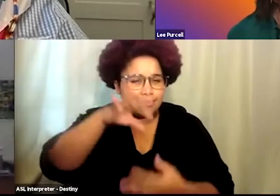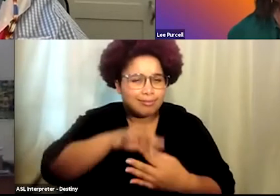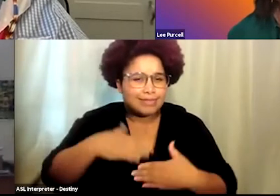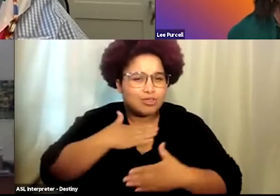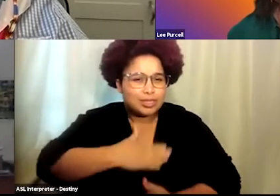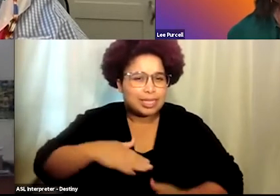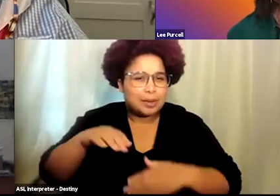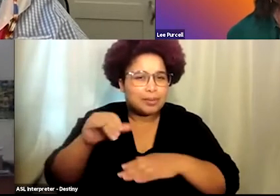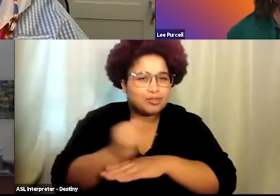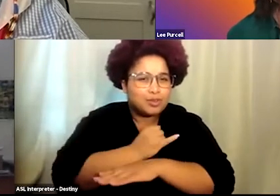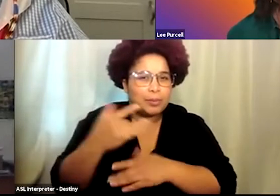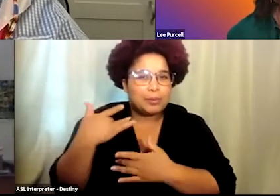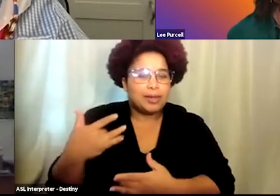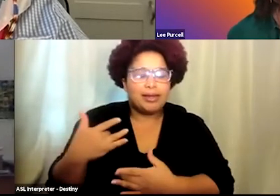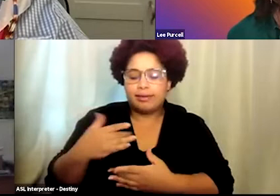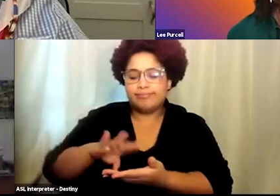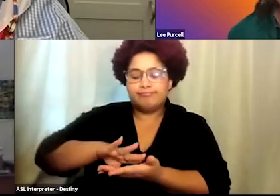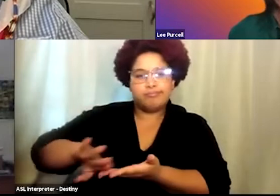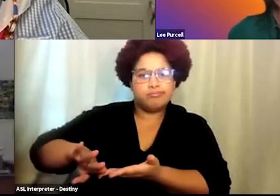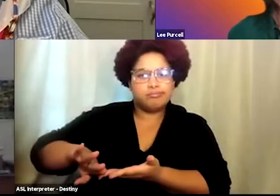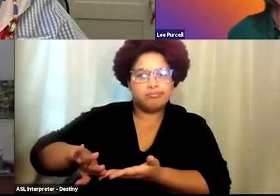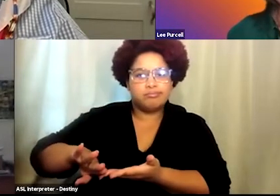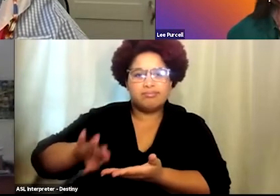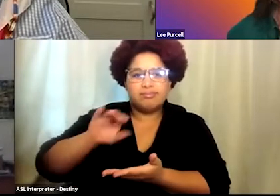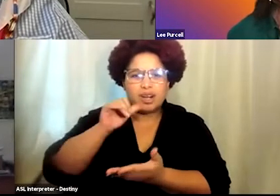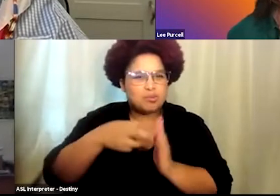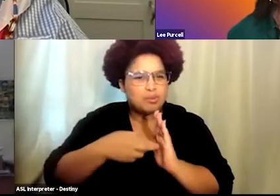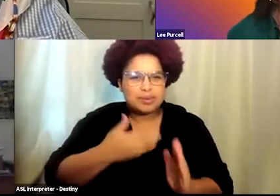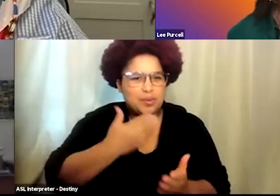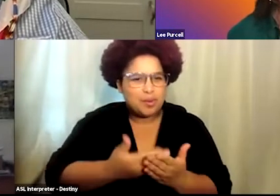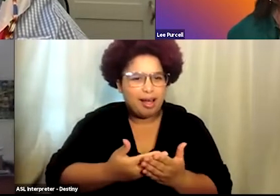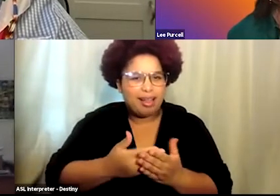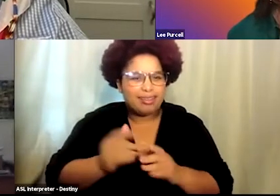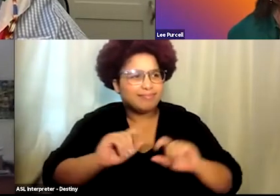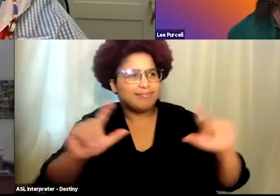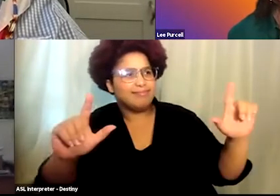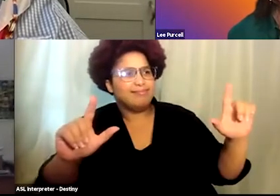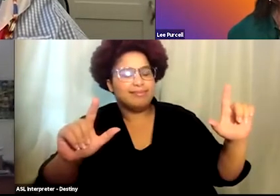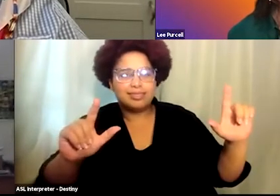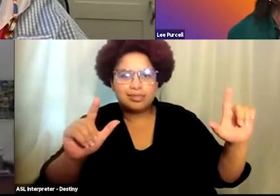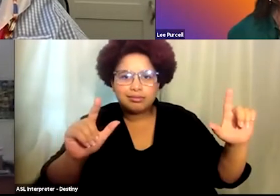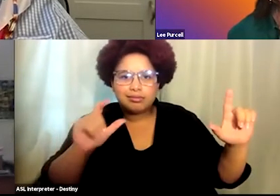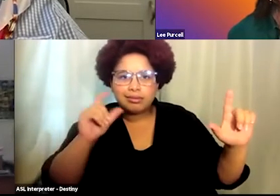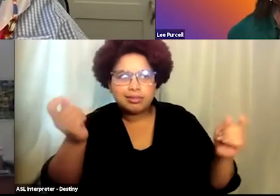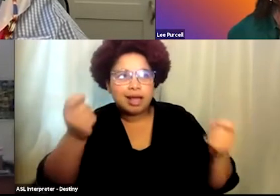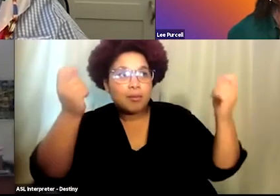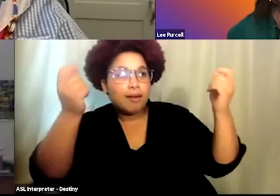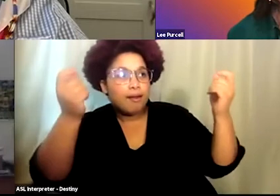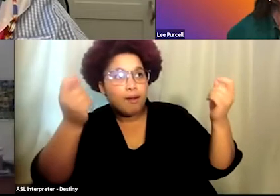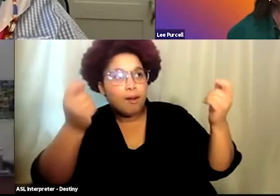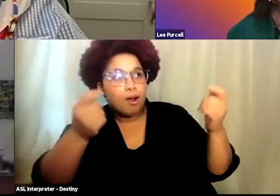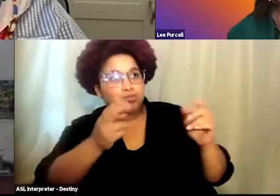industry is so often marginalized, misrepresented on the screen. So rather than celebrate the lives and the lessons that